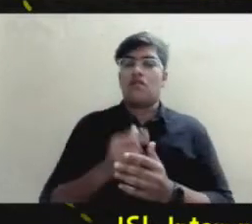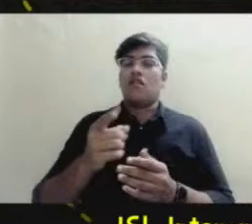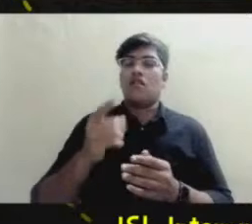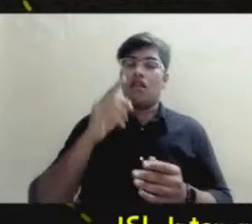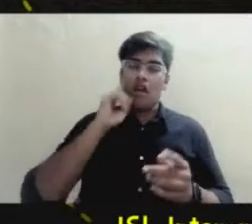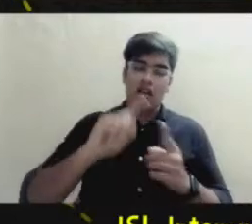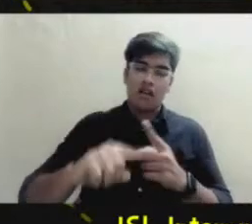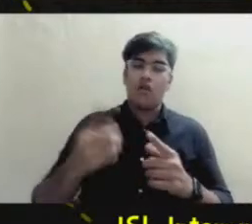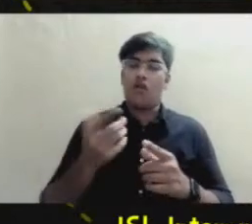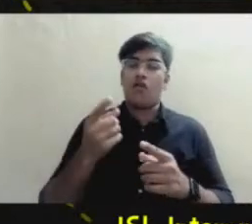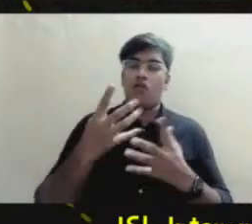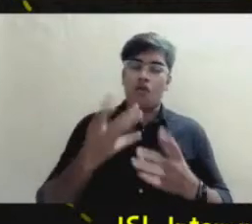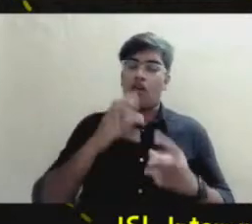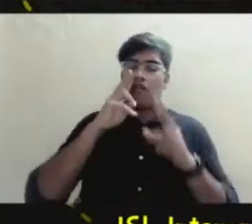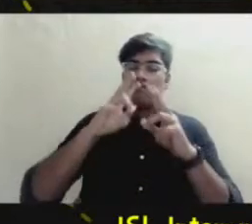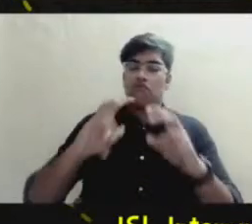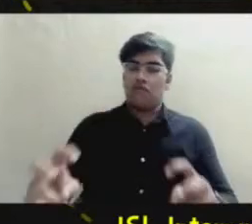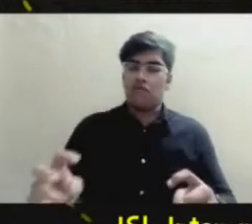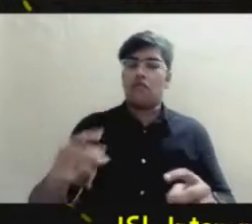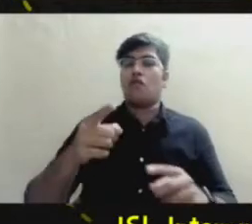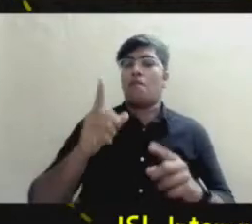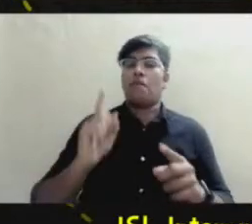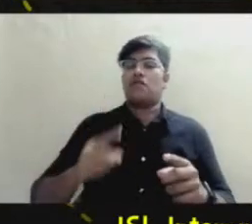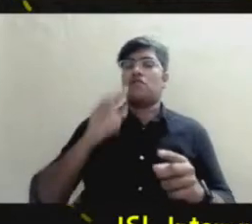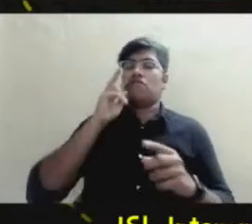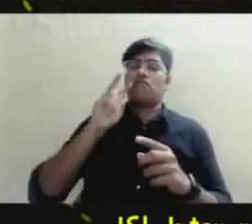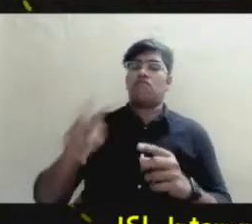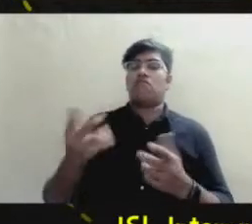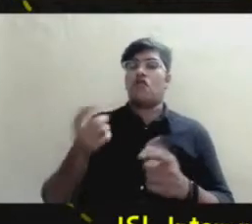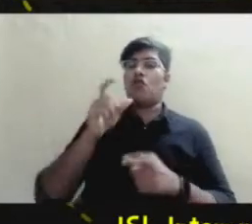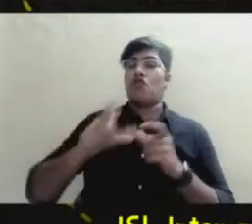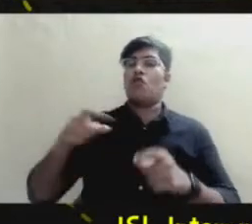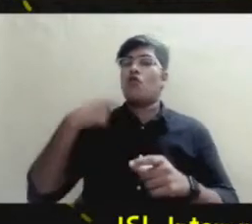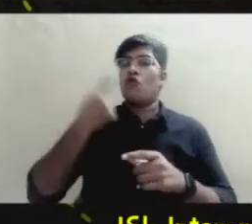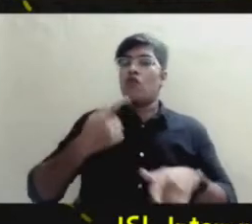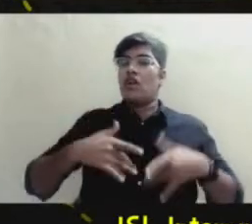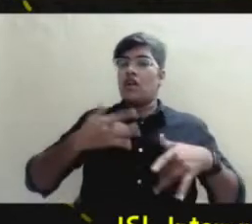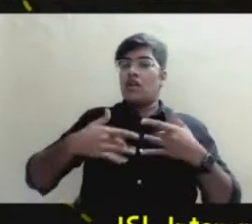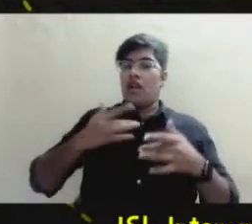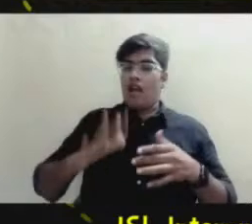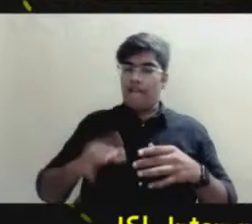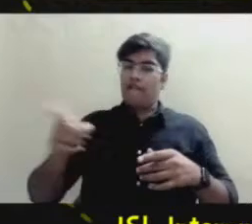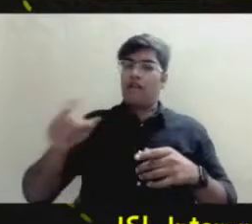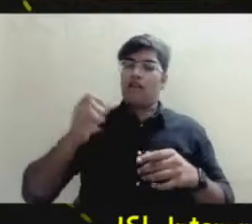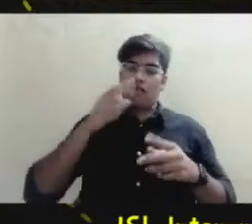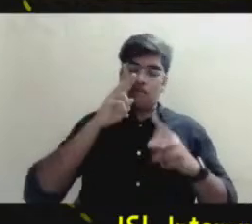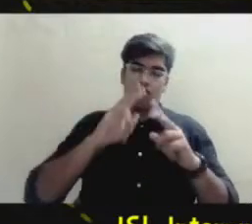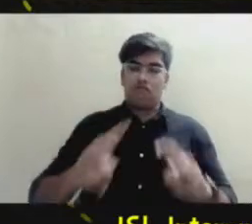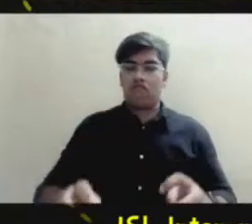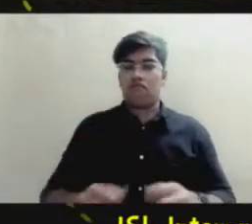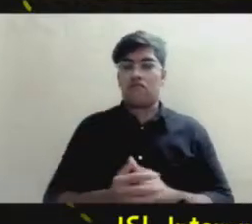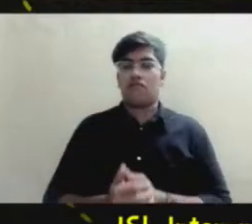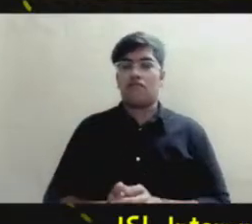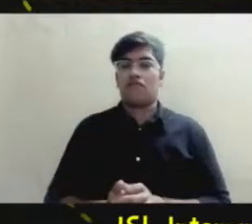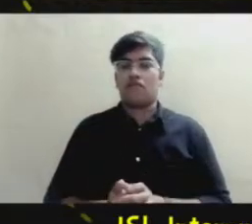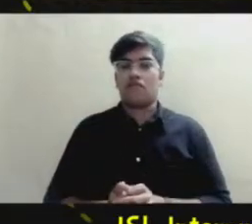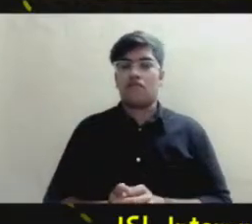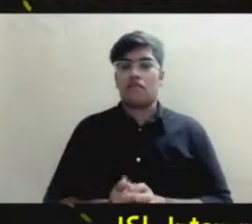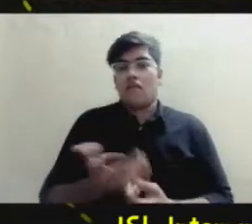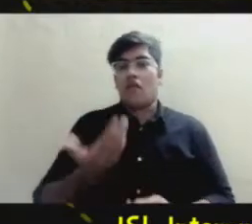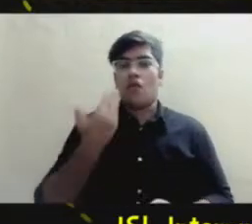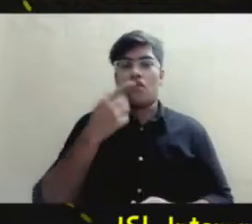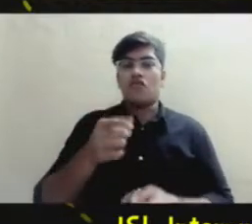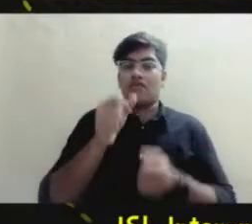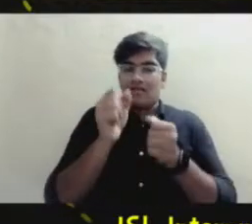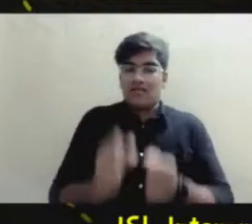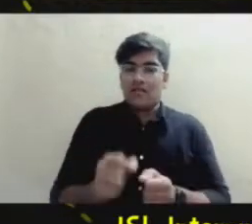those students who feel the urge to do so. Otherwise, there is the possibility that even when you are seated on stage